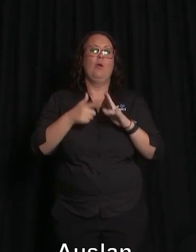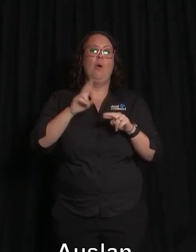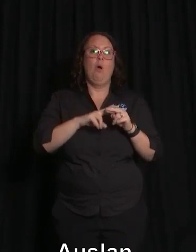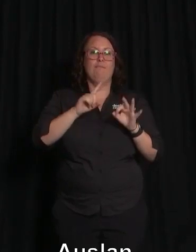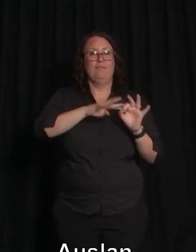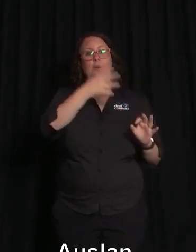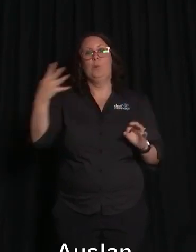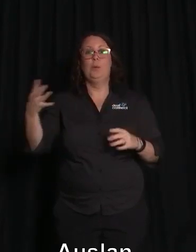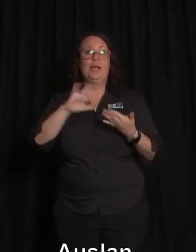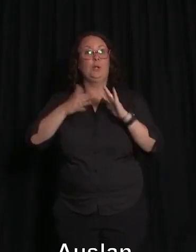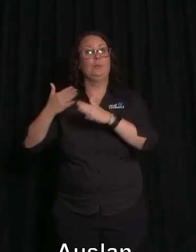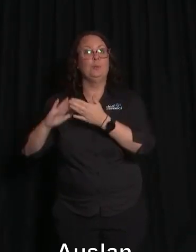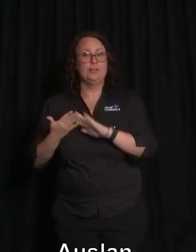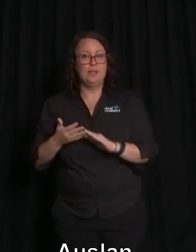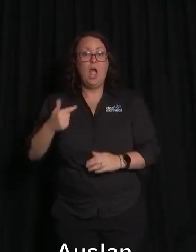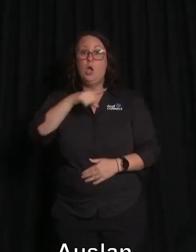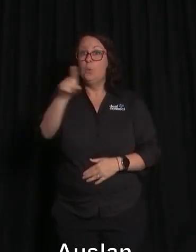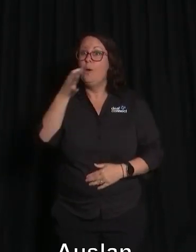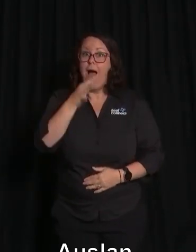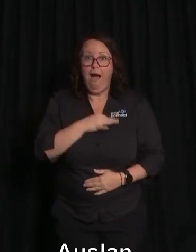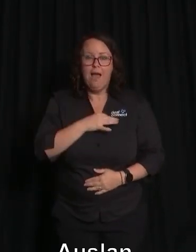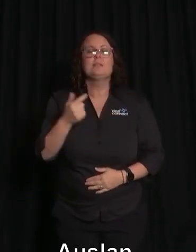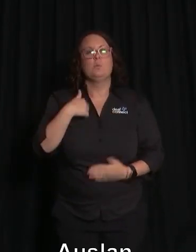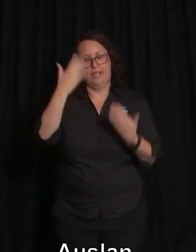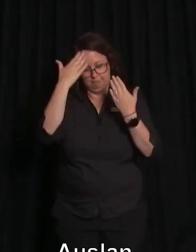The sector called for it, and we've heard you.